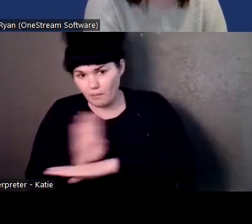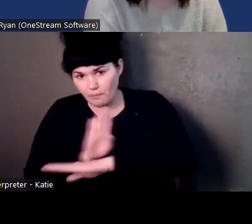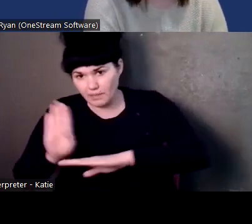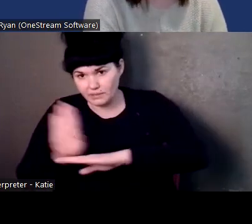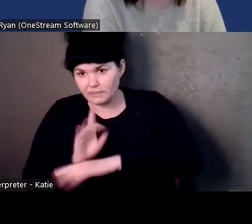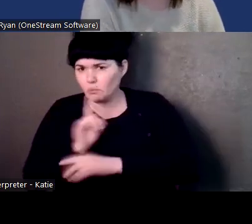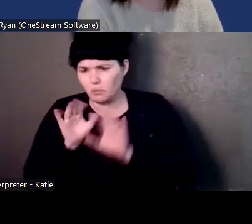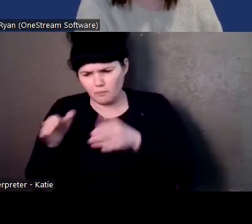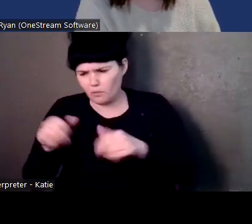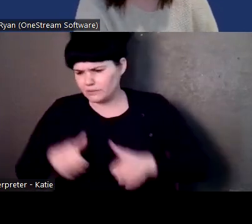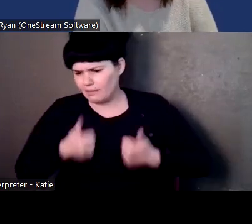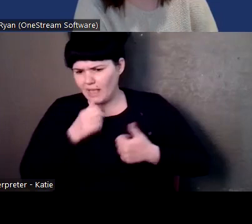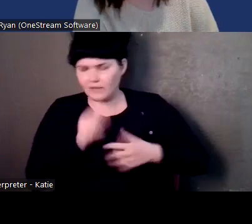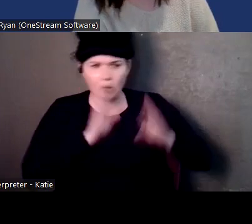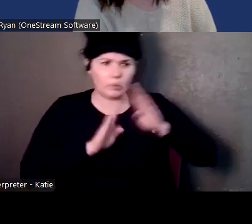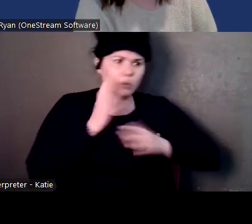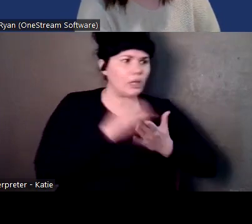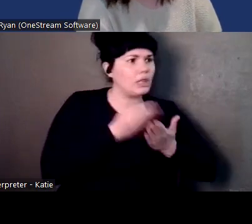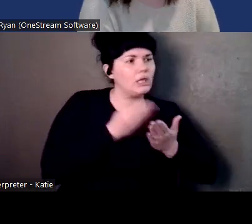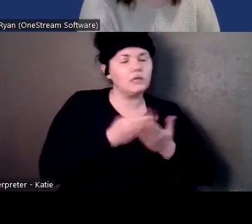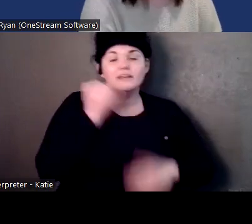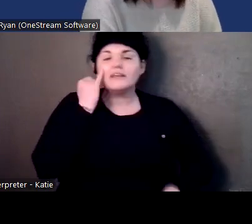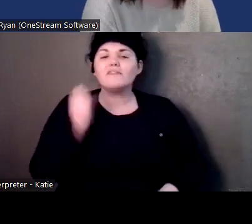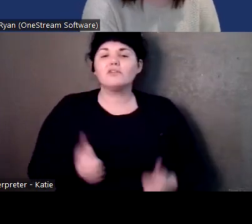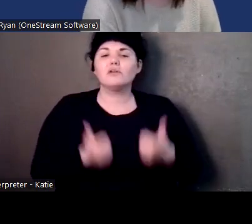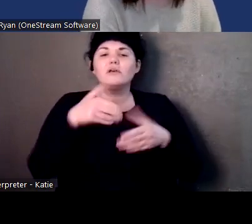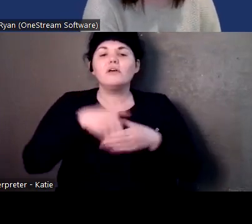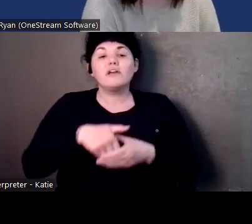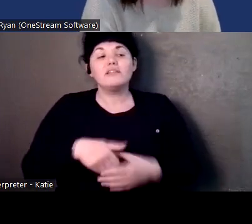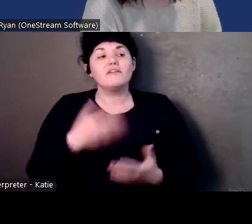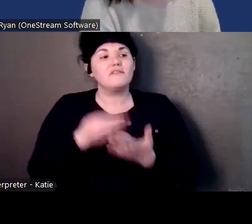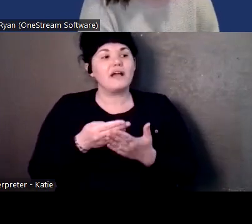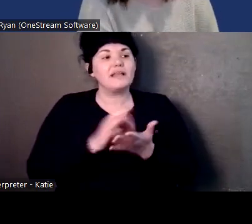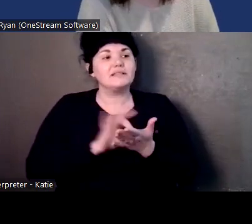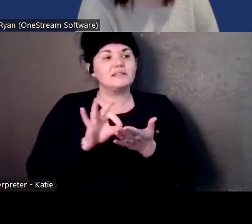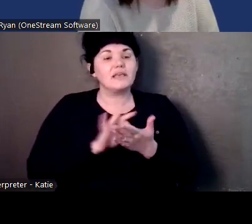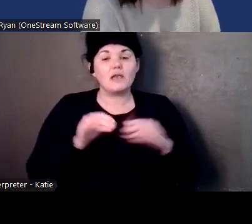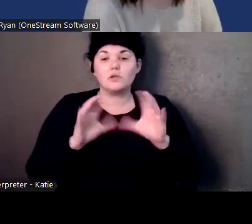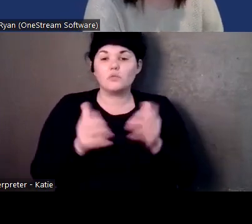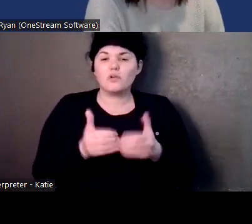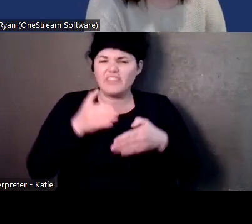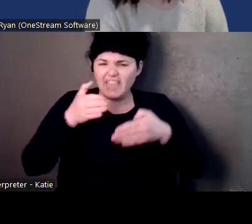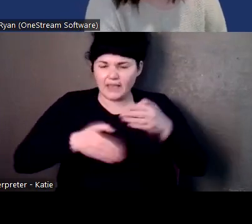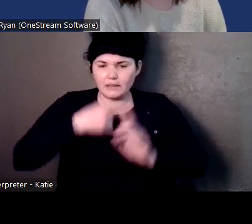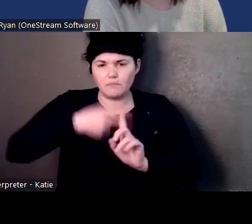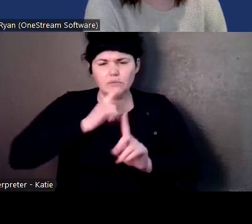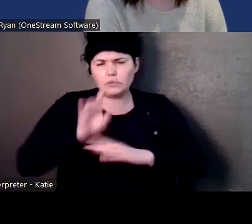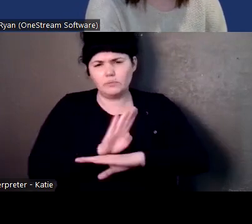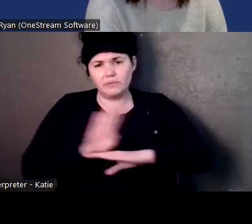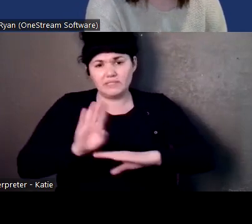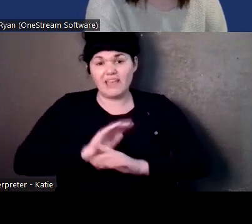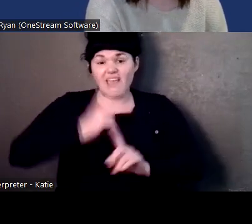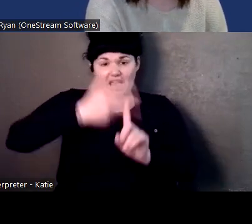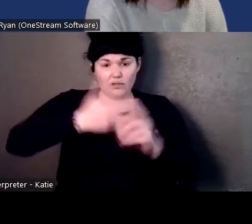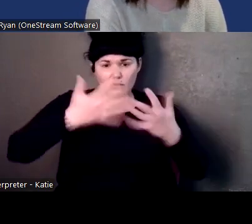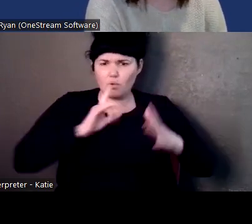right? Because if you're in finance and accounting world, end of the month is usually very busy, end of the quarter is even busier, and then end of the